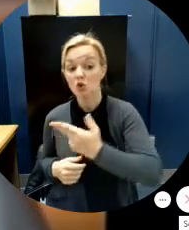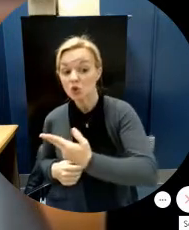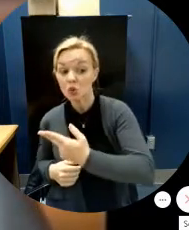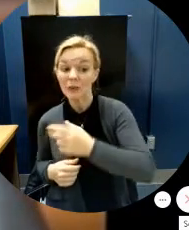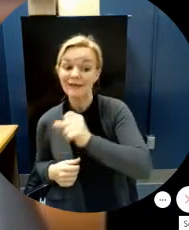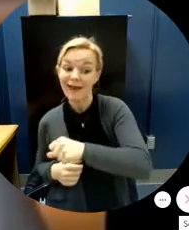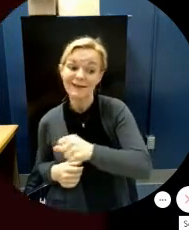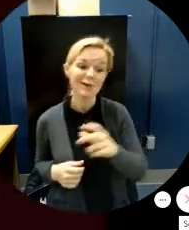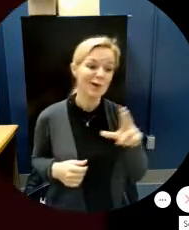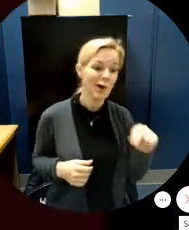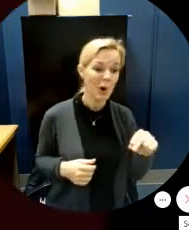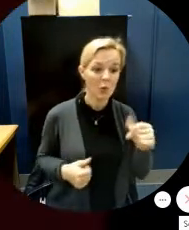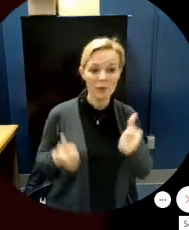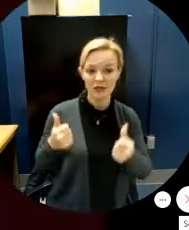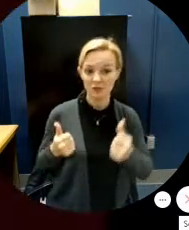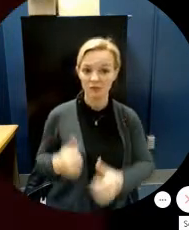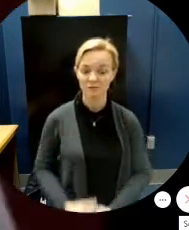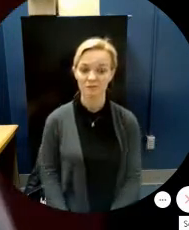situation.